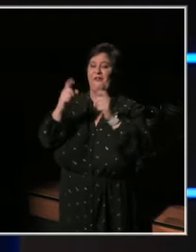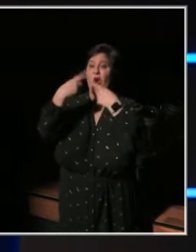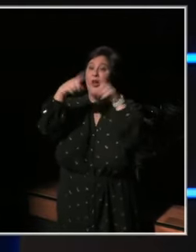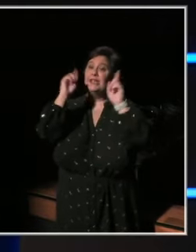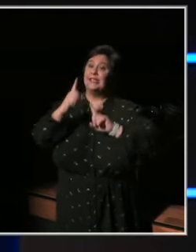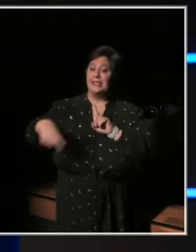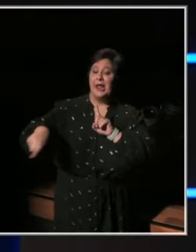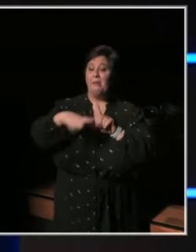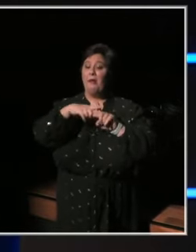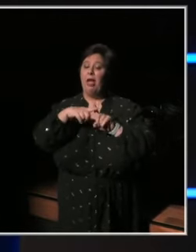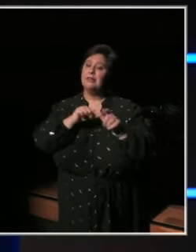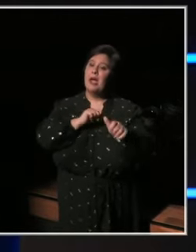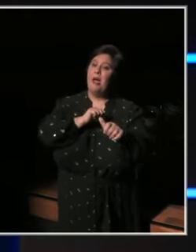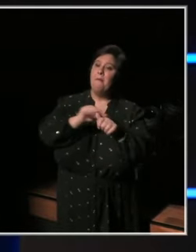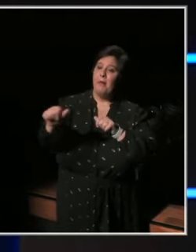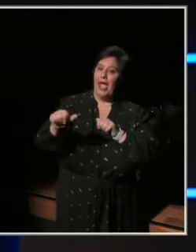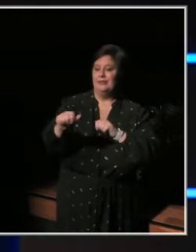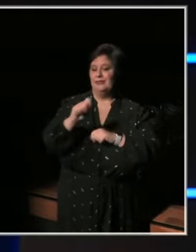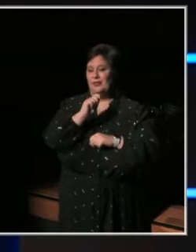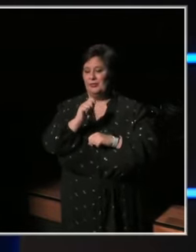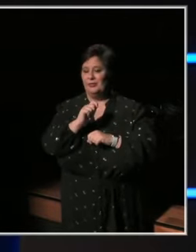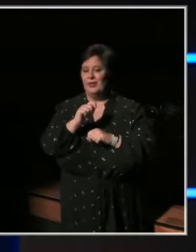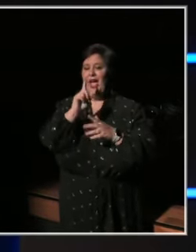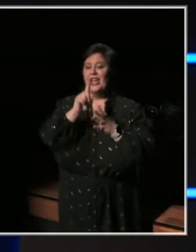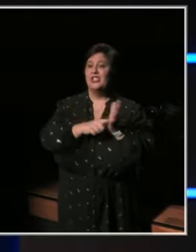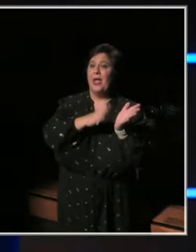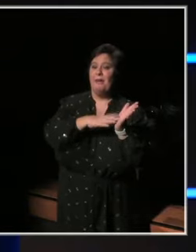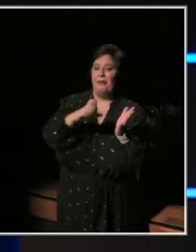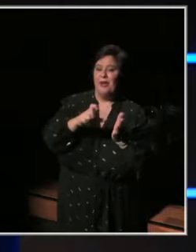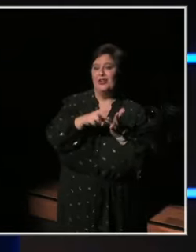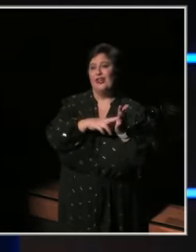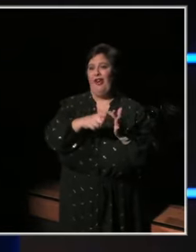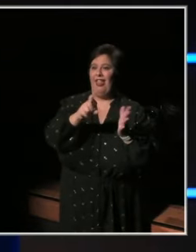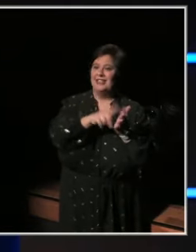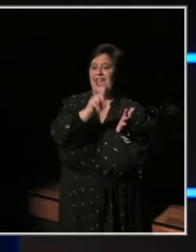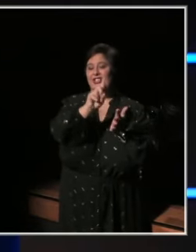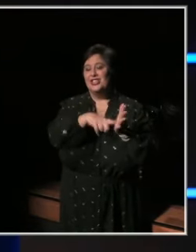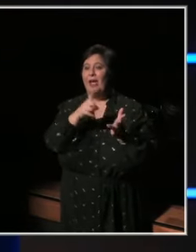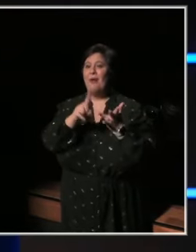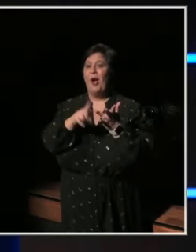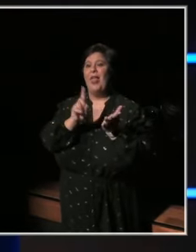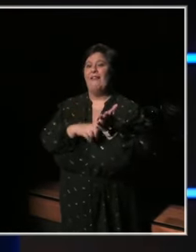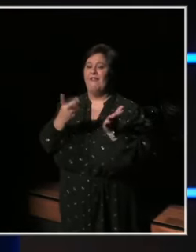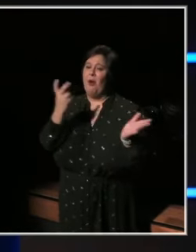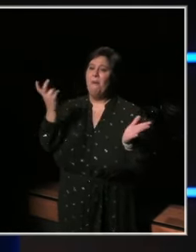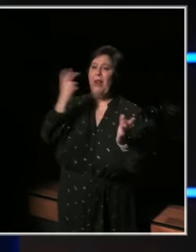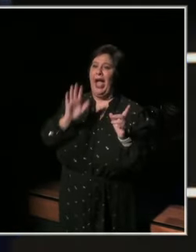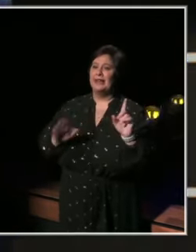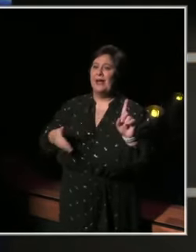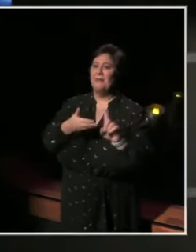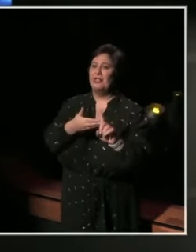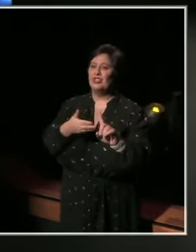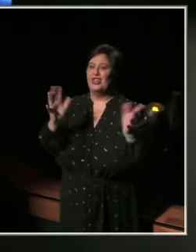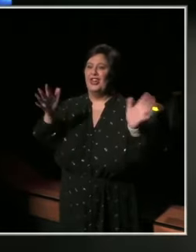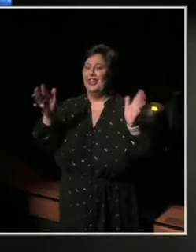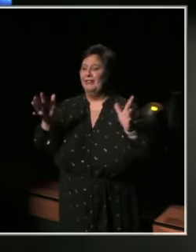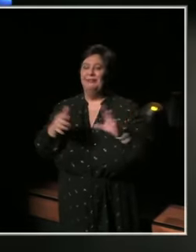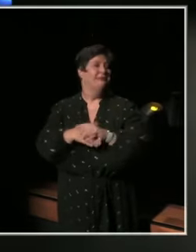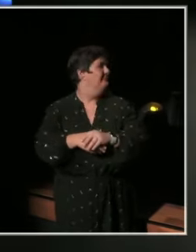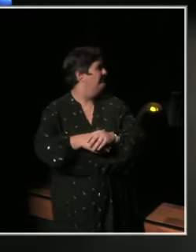Best Documentary Presenter goes to Jamie McDonald and Jamie O'Leary for Blind Ambition.